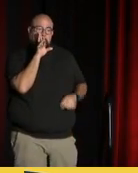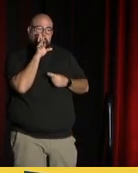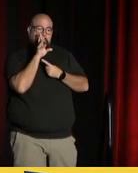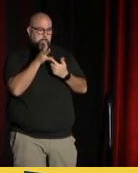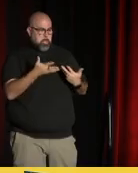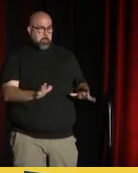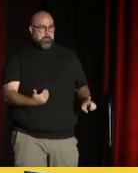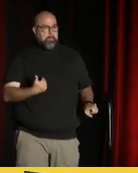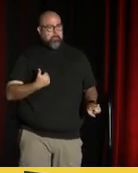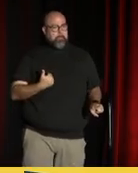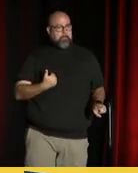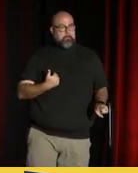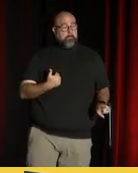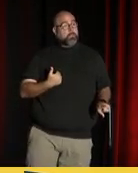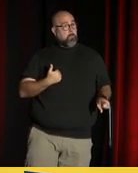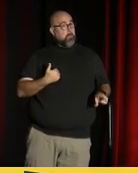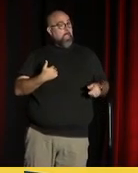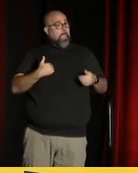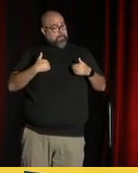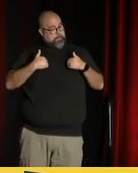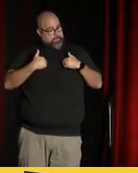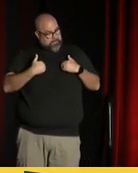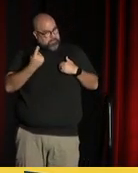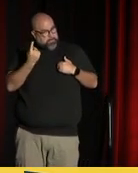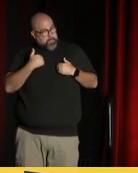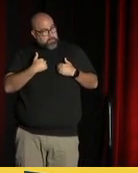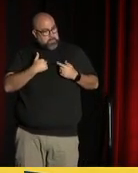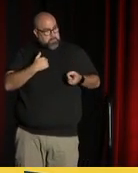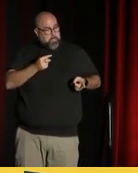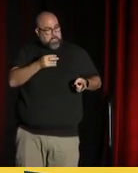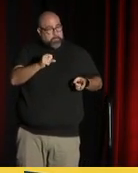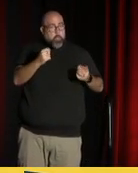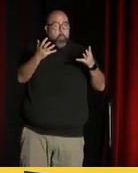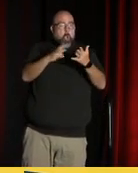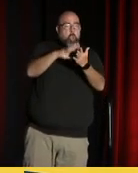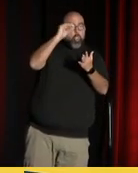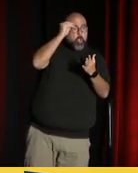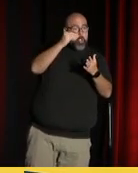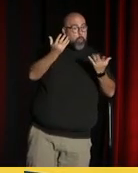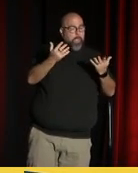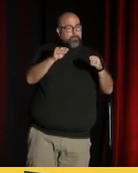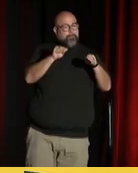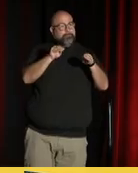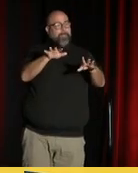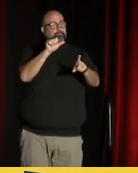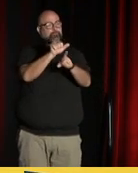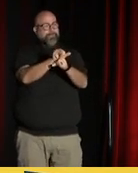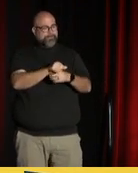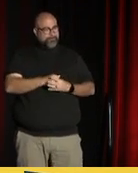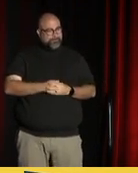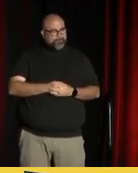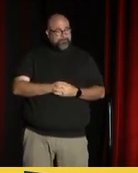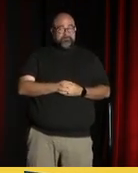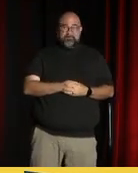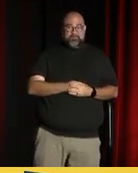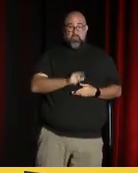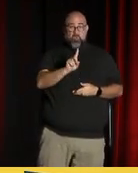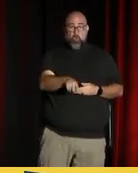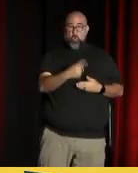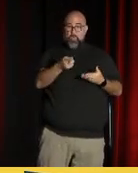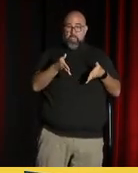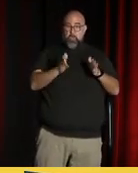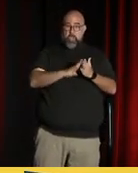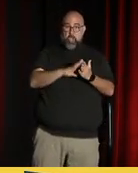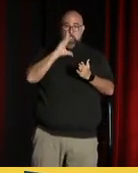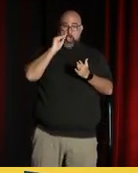had. I had something that Thomas wanted to learn, a magic trick. And so the only way he could learn